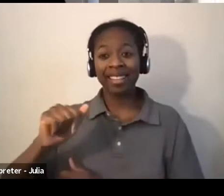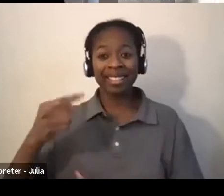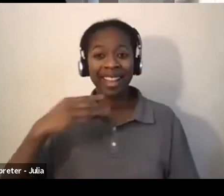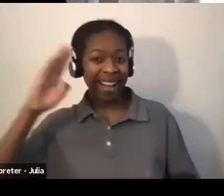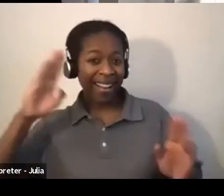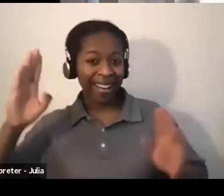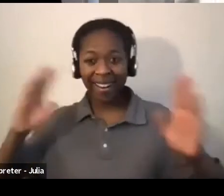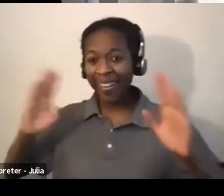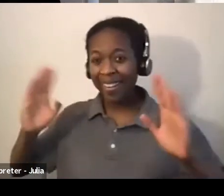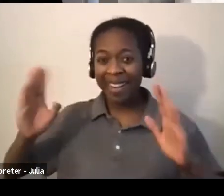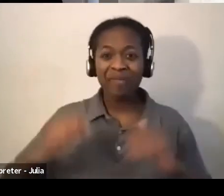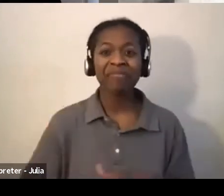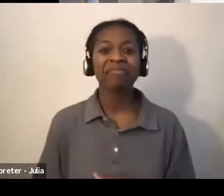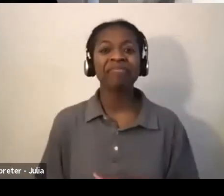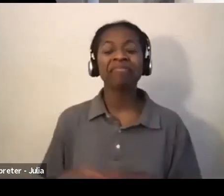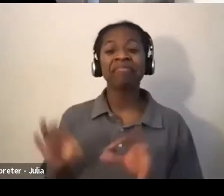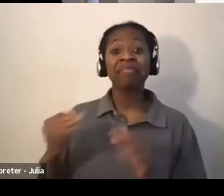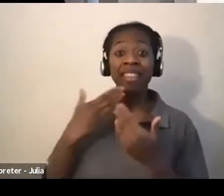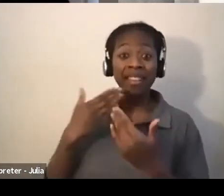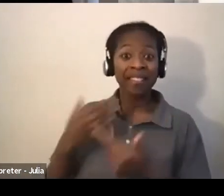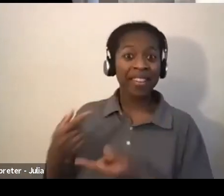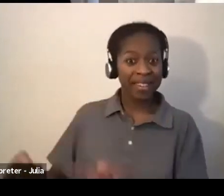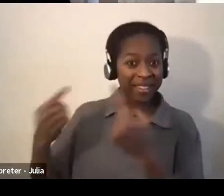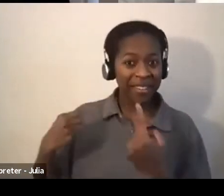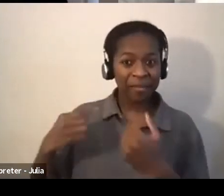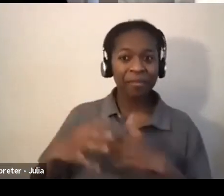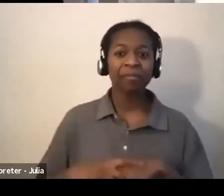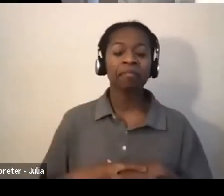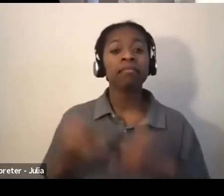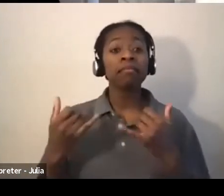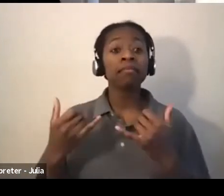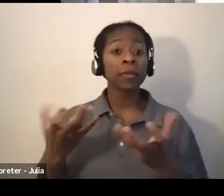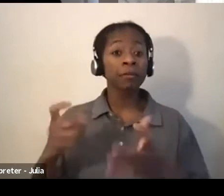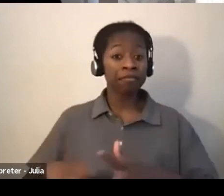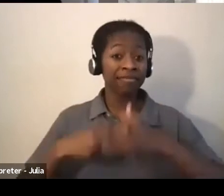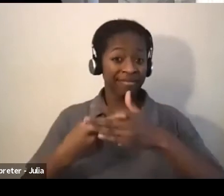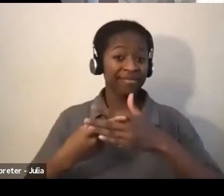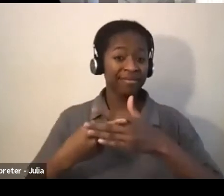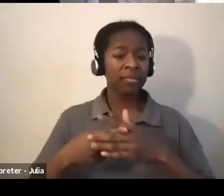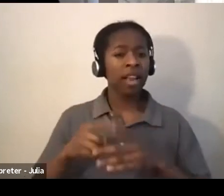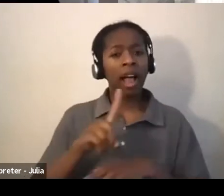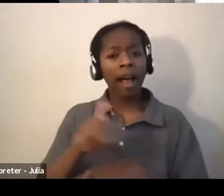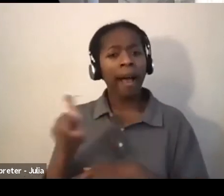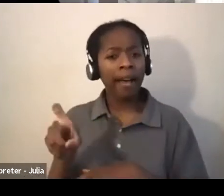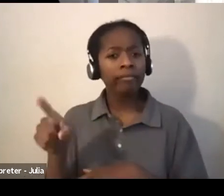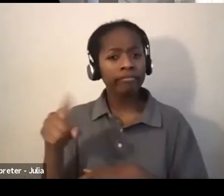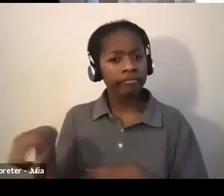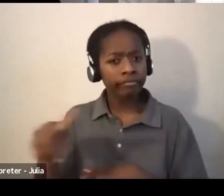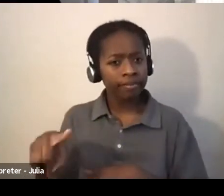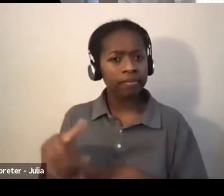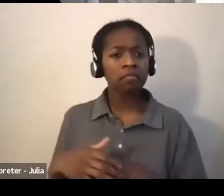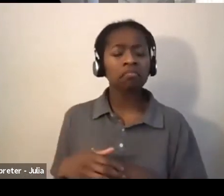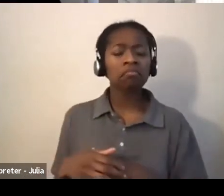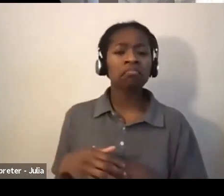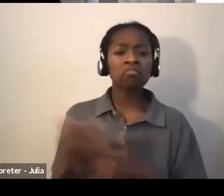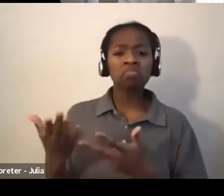Hello. Hello. Thanks so much for being here. I'd like to start and ask each of you to just